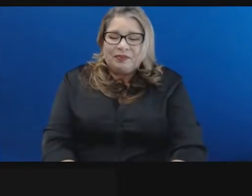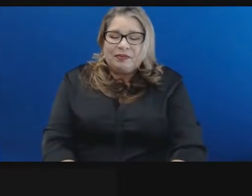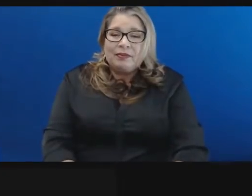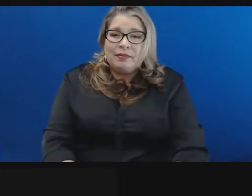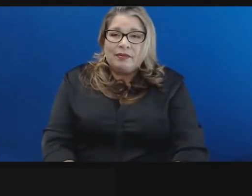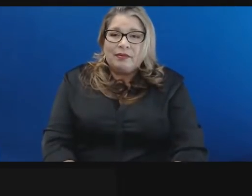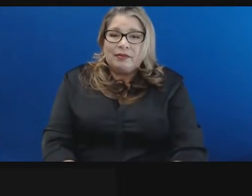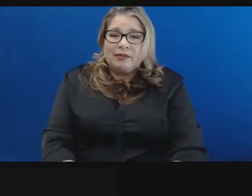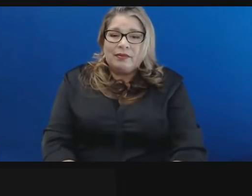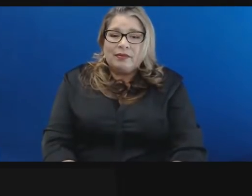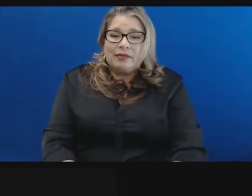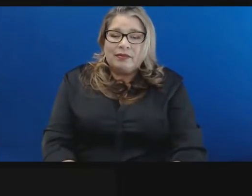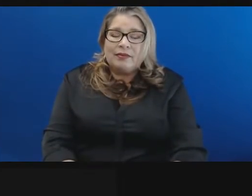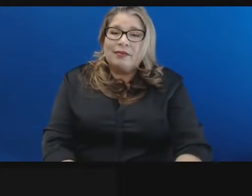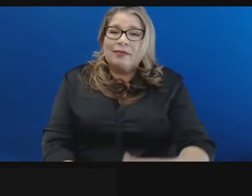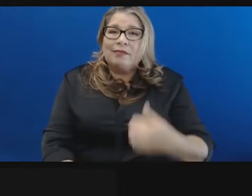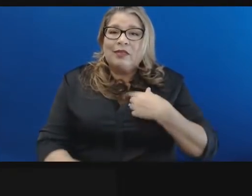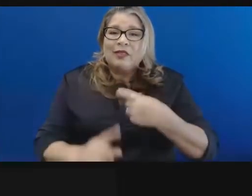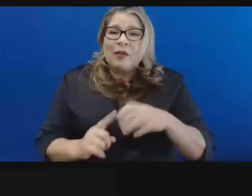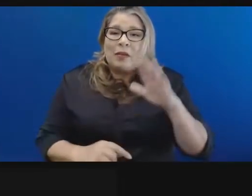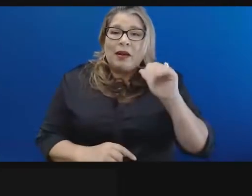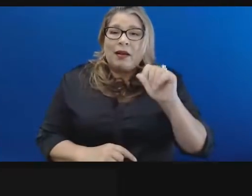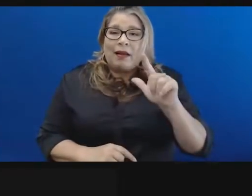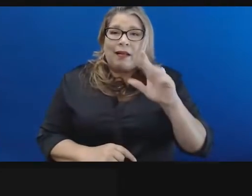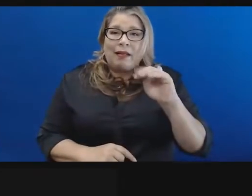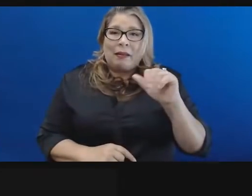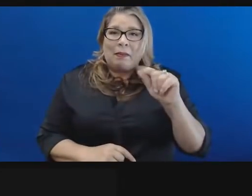Ana Ibarra, Cal Matters.